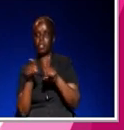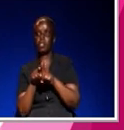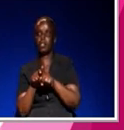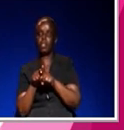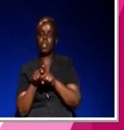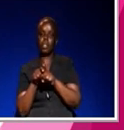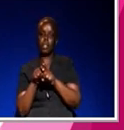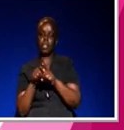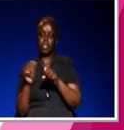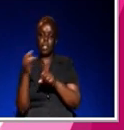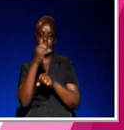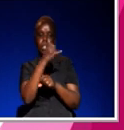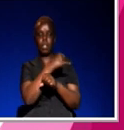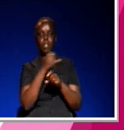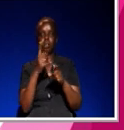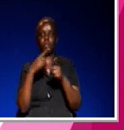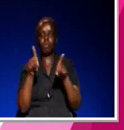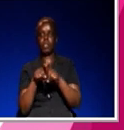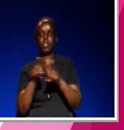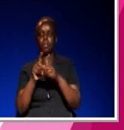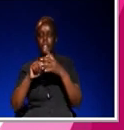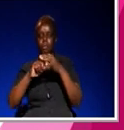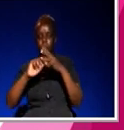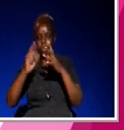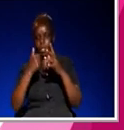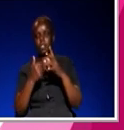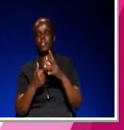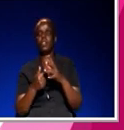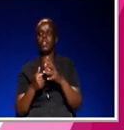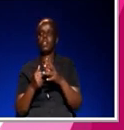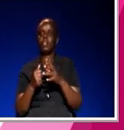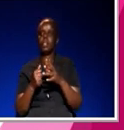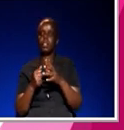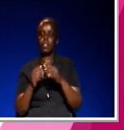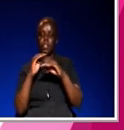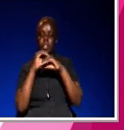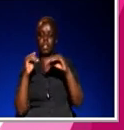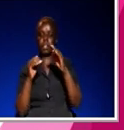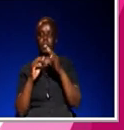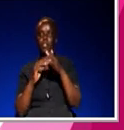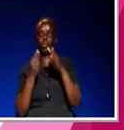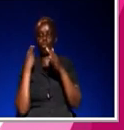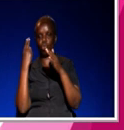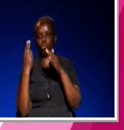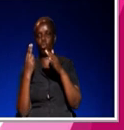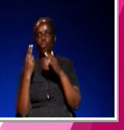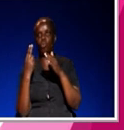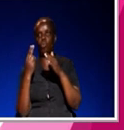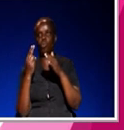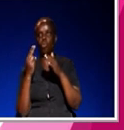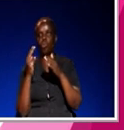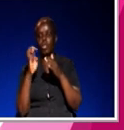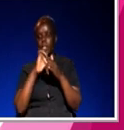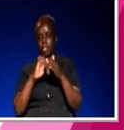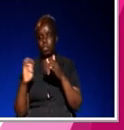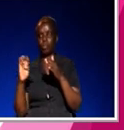the diagram of the screen, that now the first energy level can occupy a maximum of 2 electrons. The